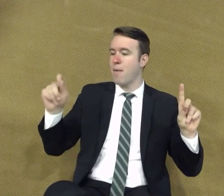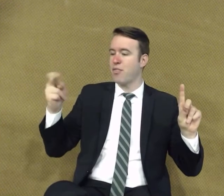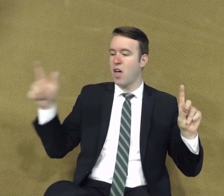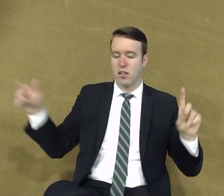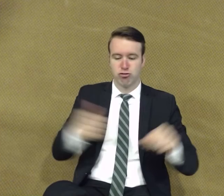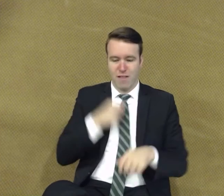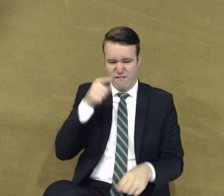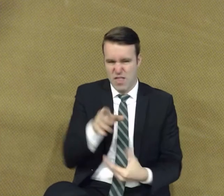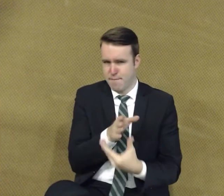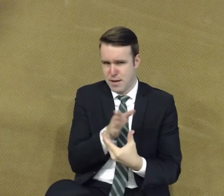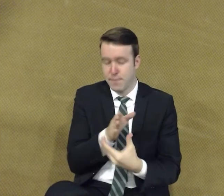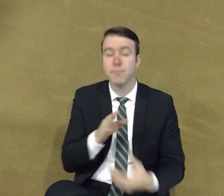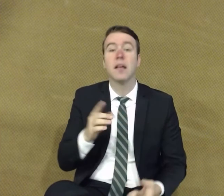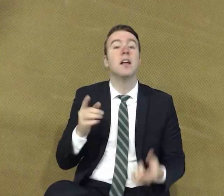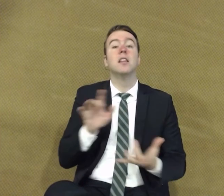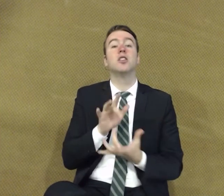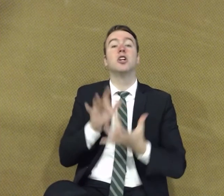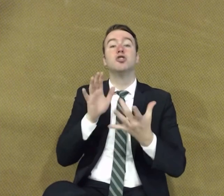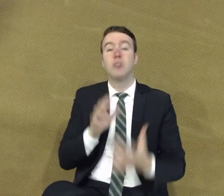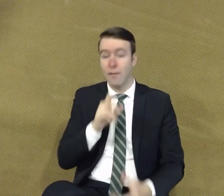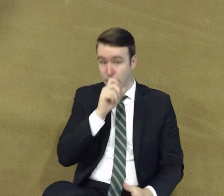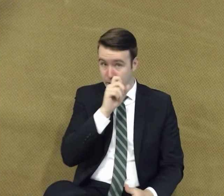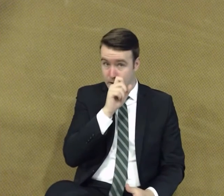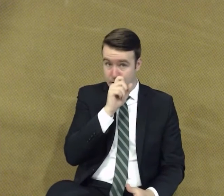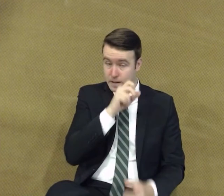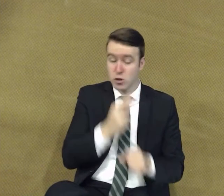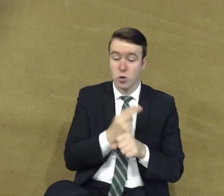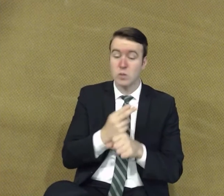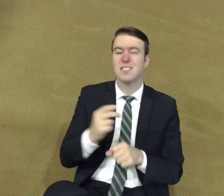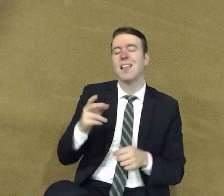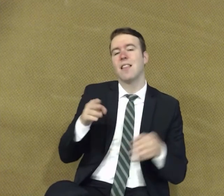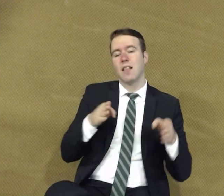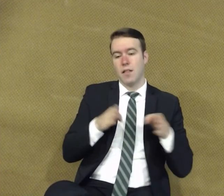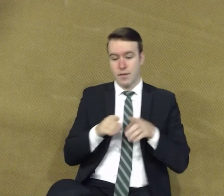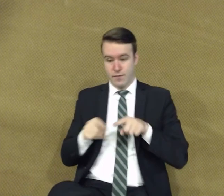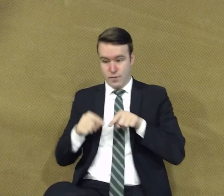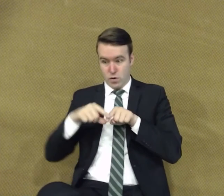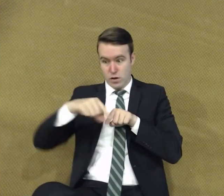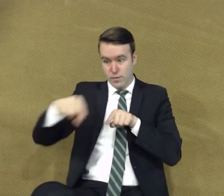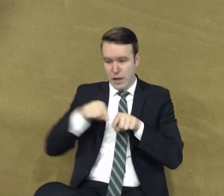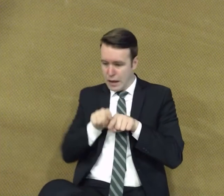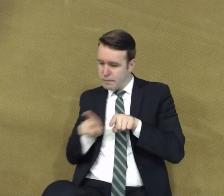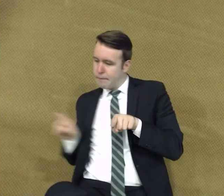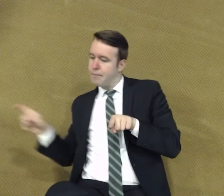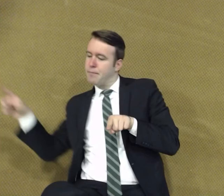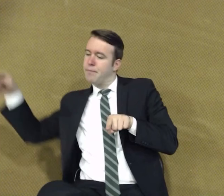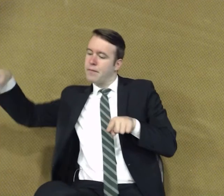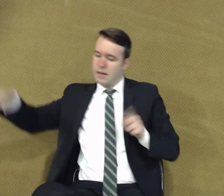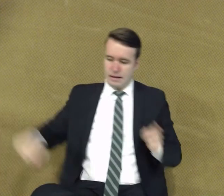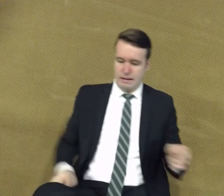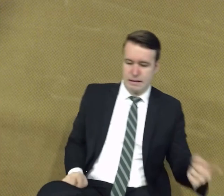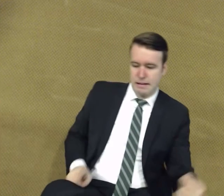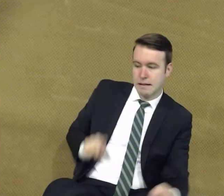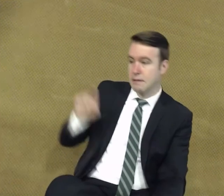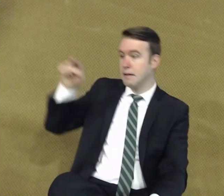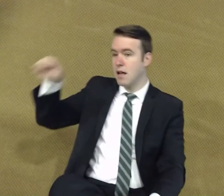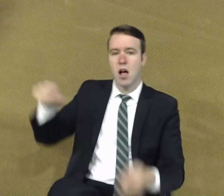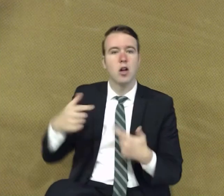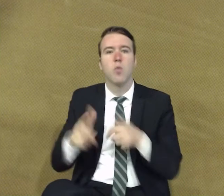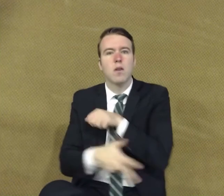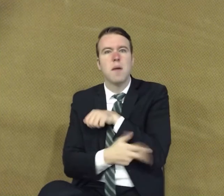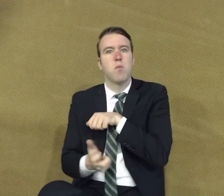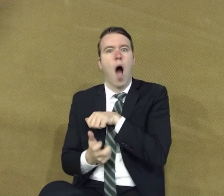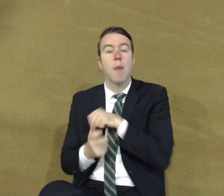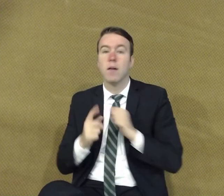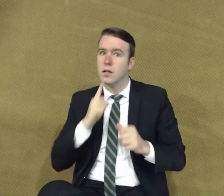the Bible said, travelers used the back trails to keep from getting robbed because everything was so dangerous